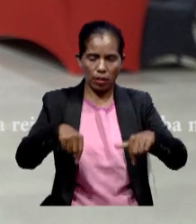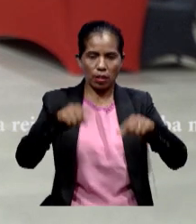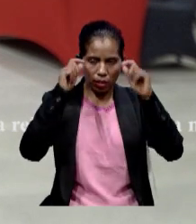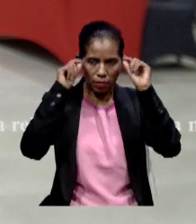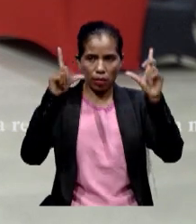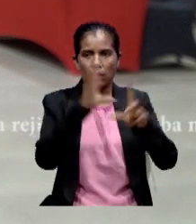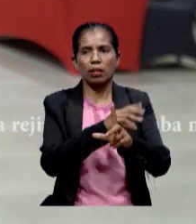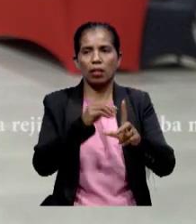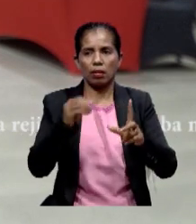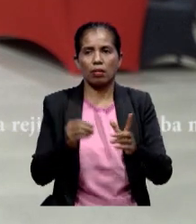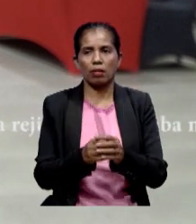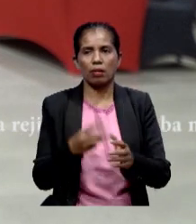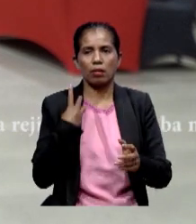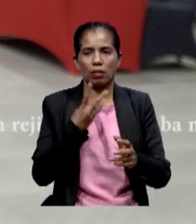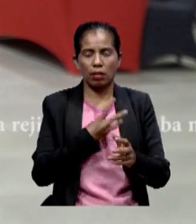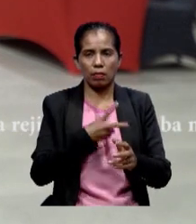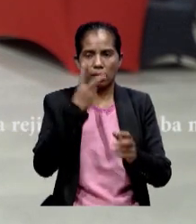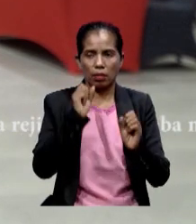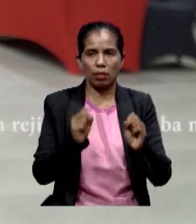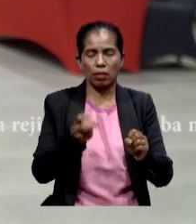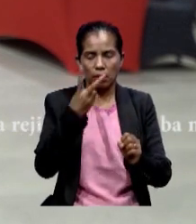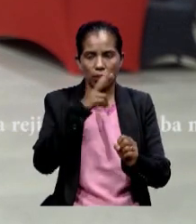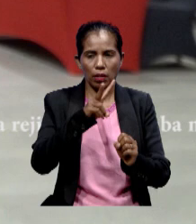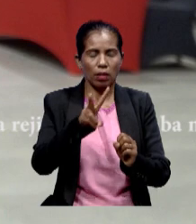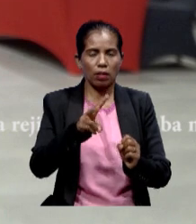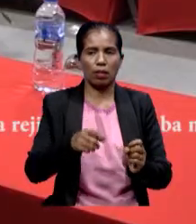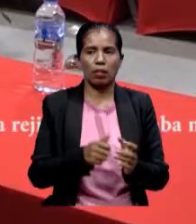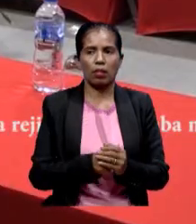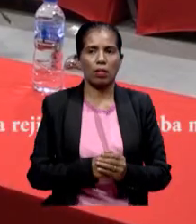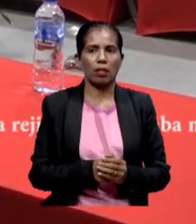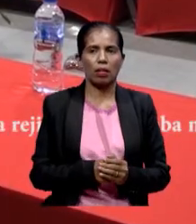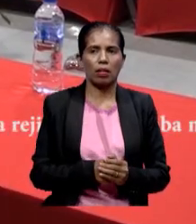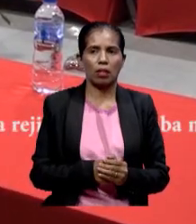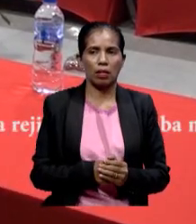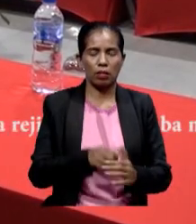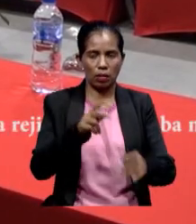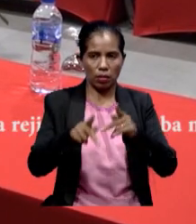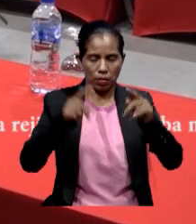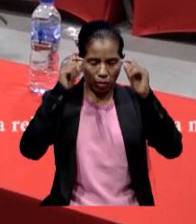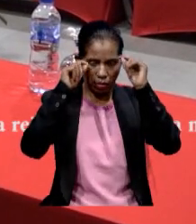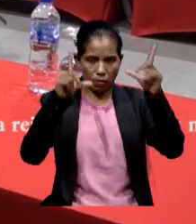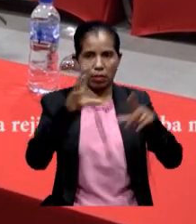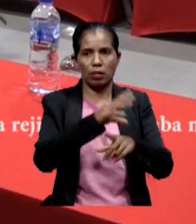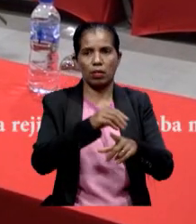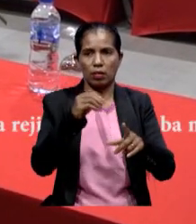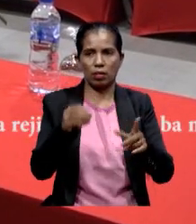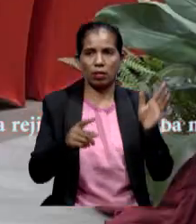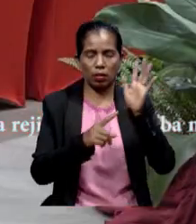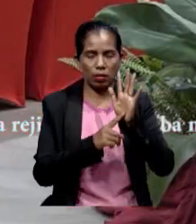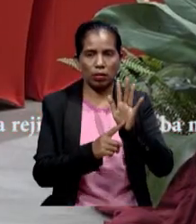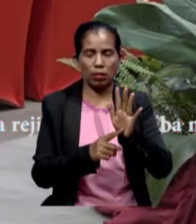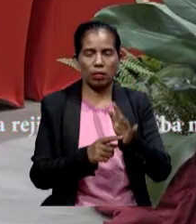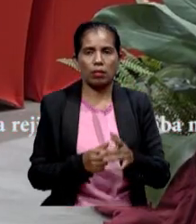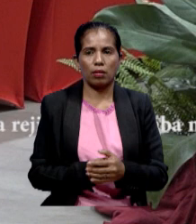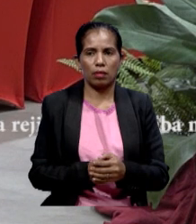and we are so impressed with the what the people of Timor-Leste provides to us, a very